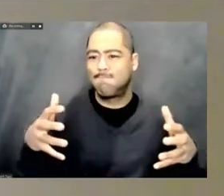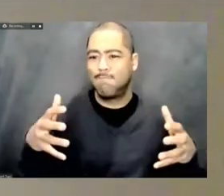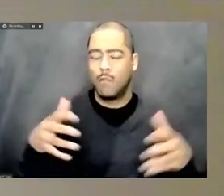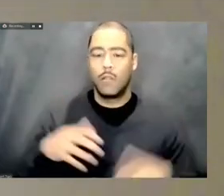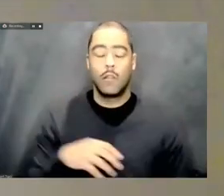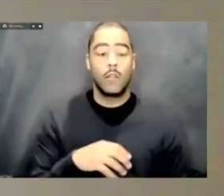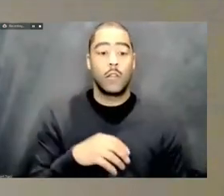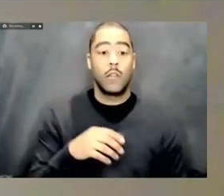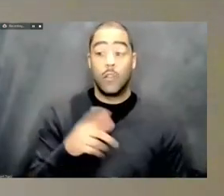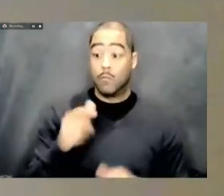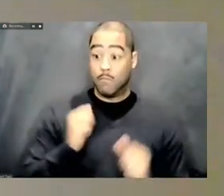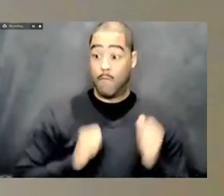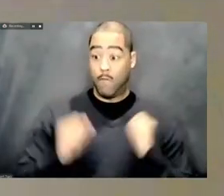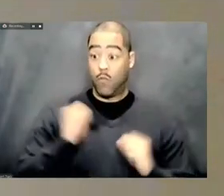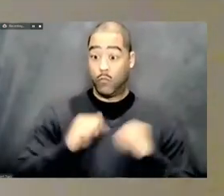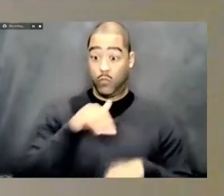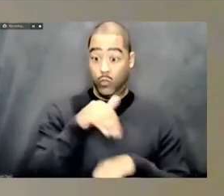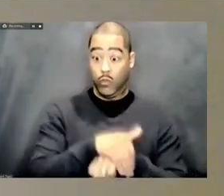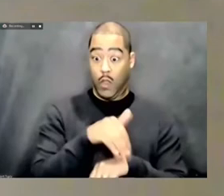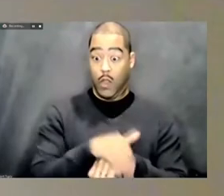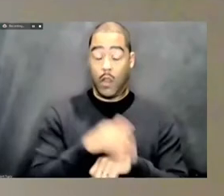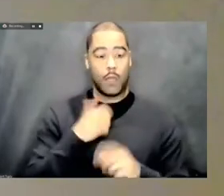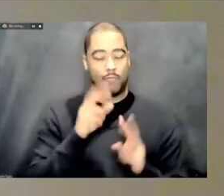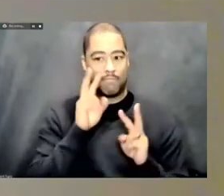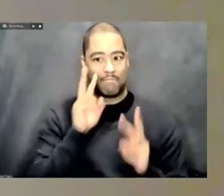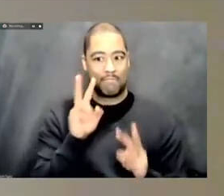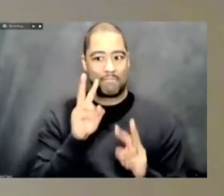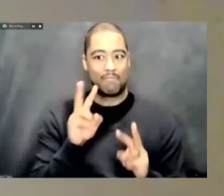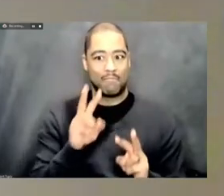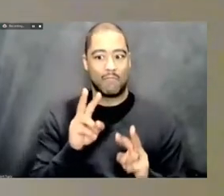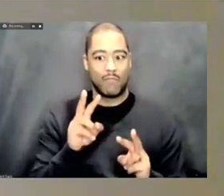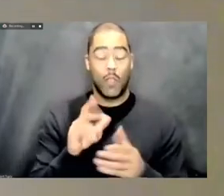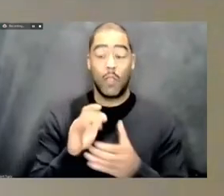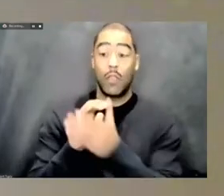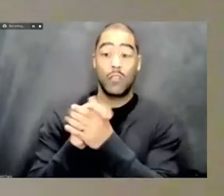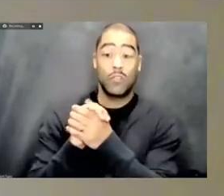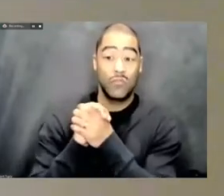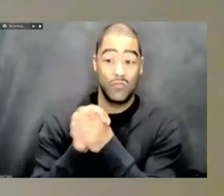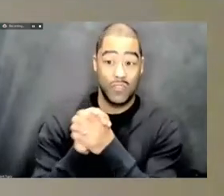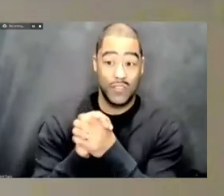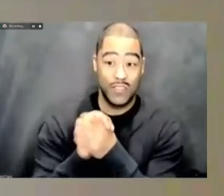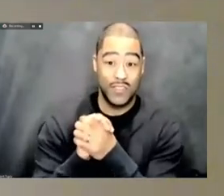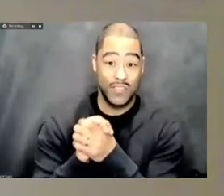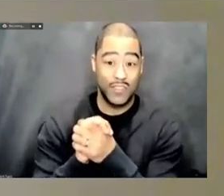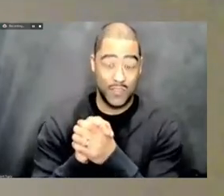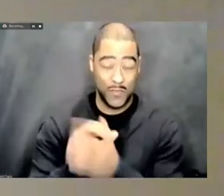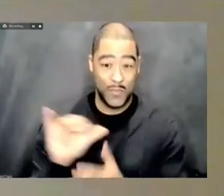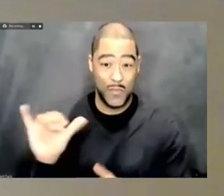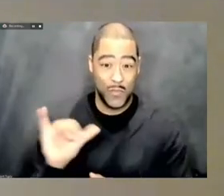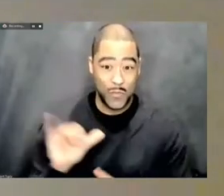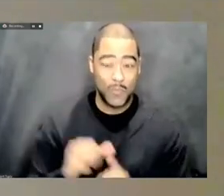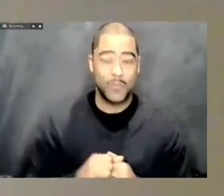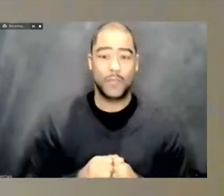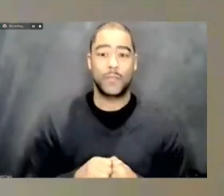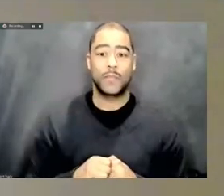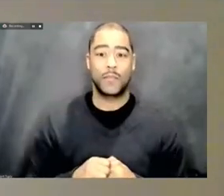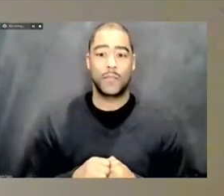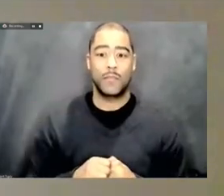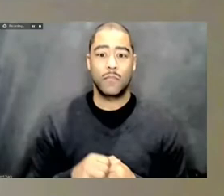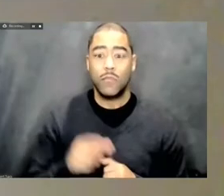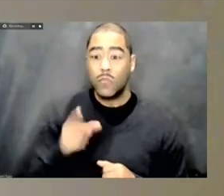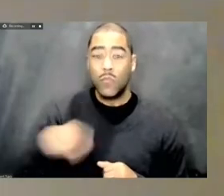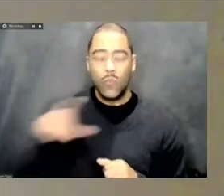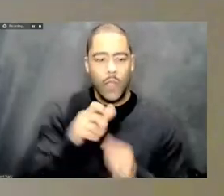just want to say congratulations. And my heart goes out to all of you for just being really intrigued about